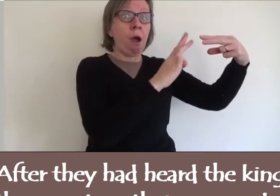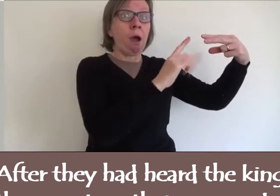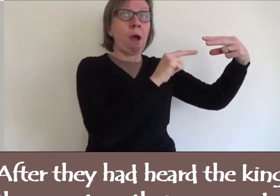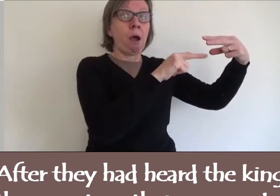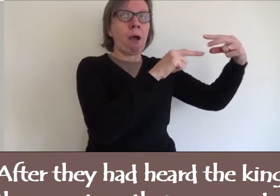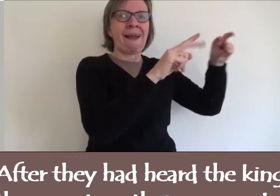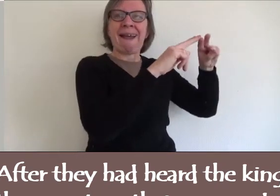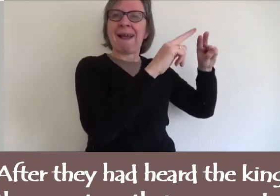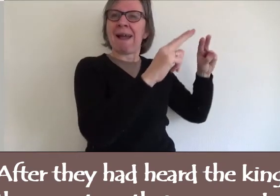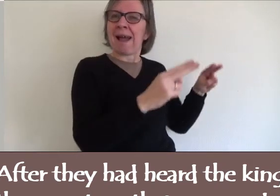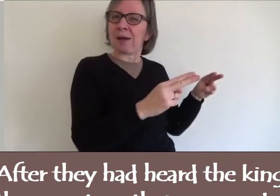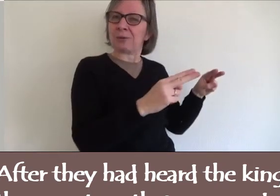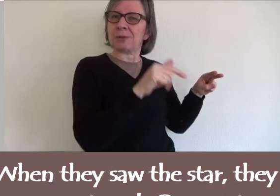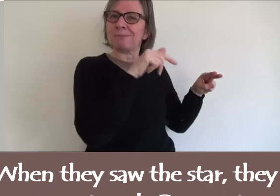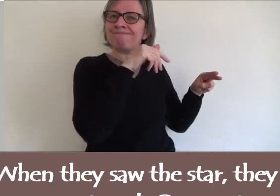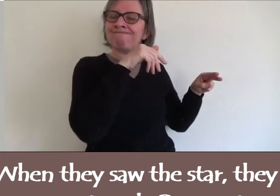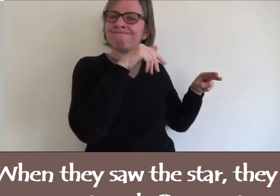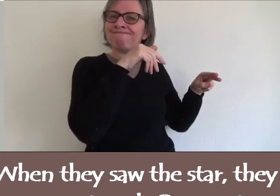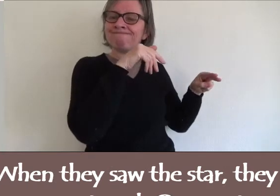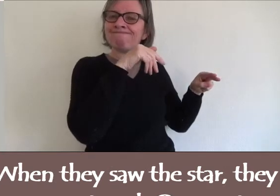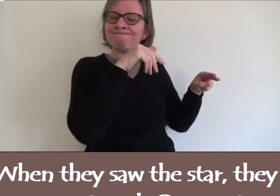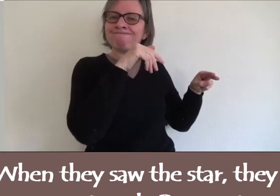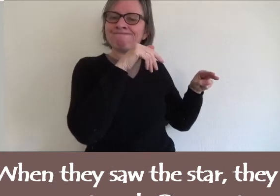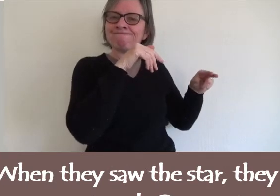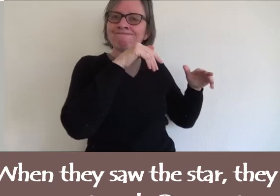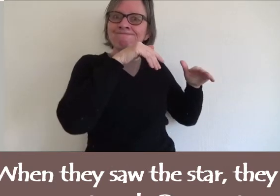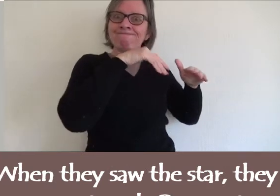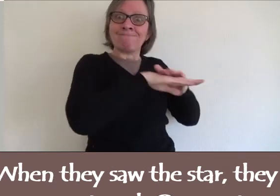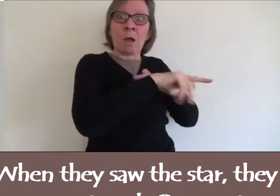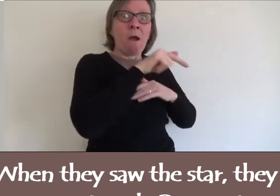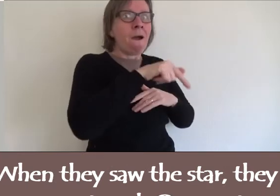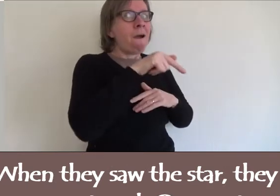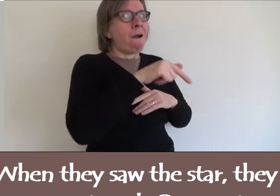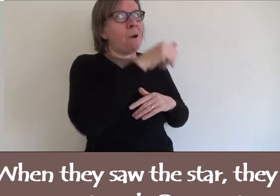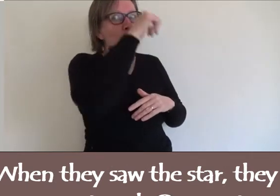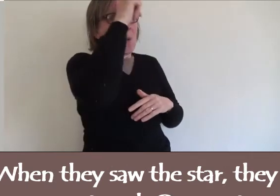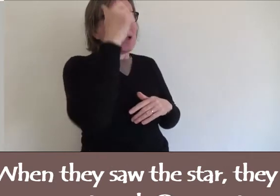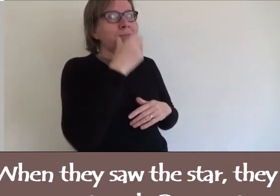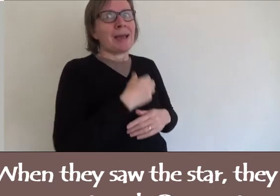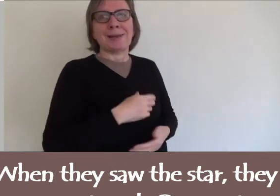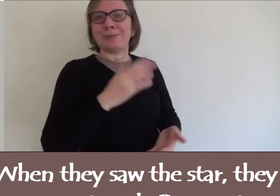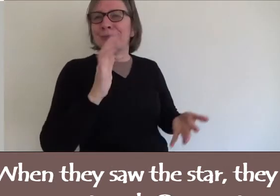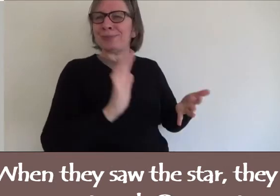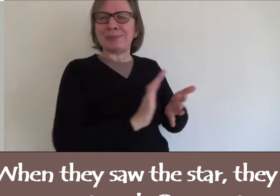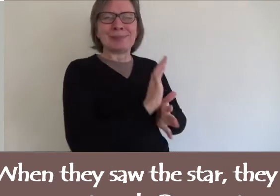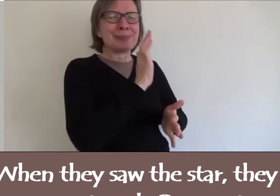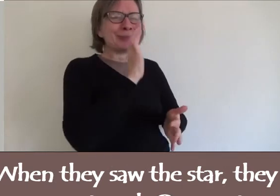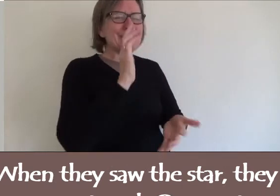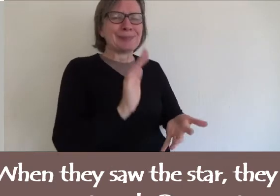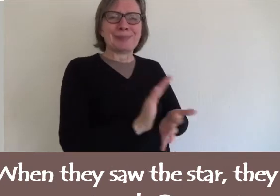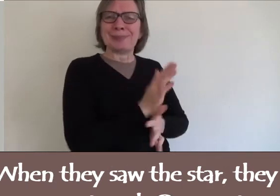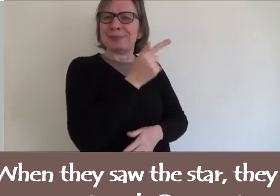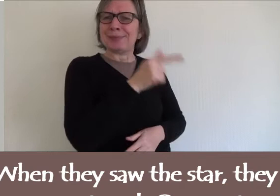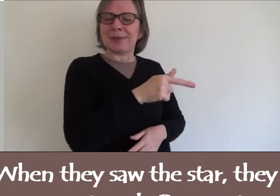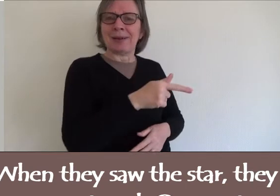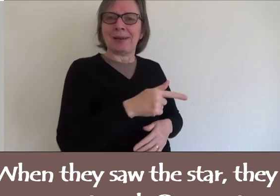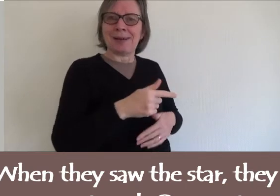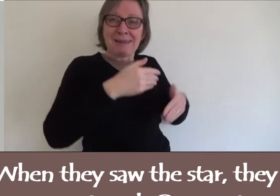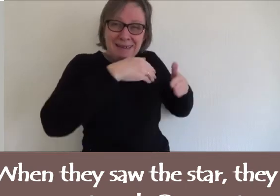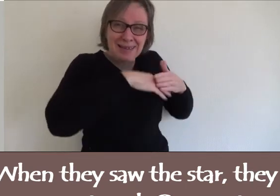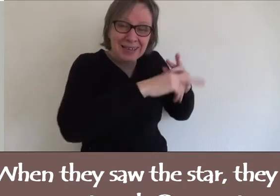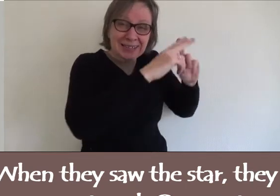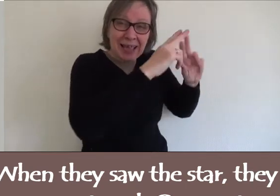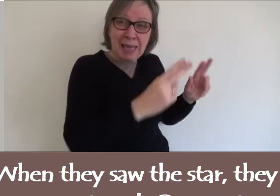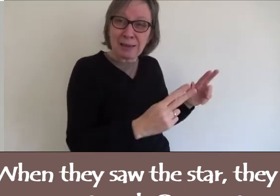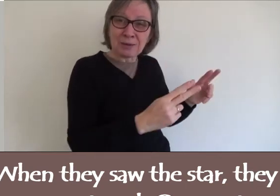where the child was. When they saw the star, they were overjoyed. On coming to the house, they saw the child with